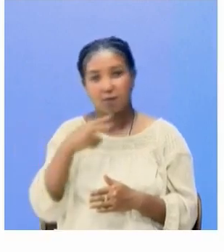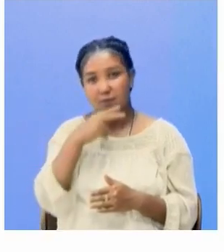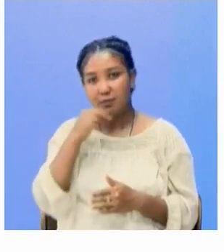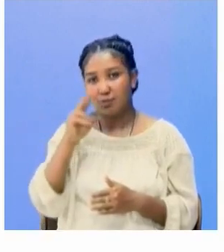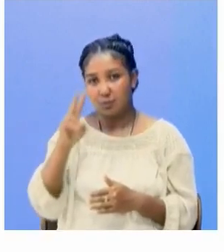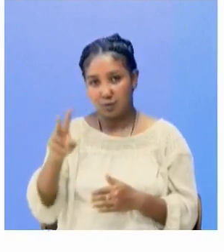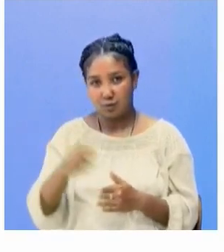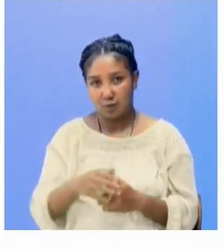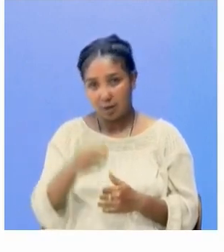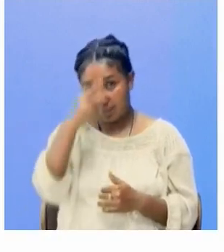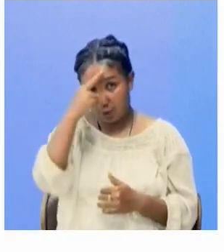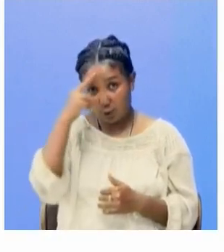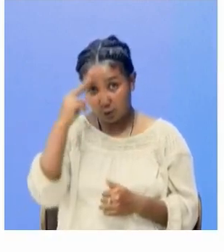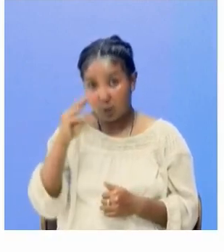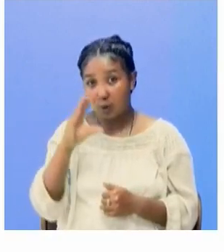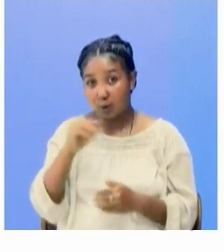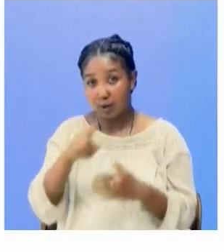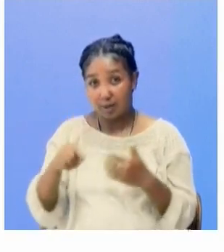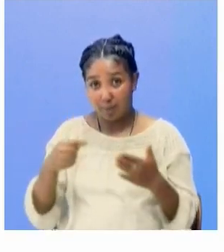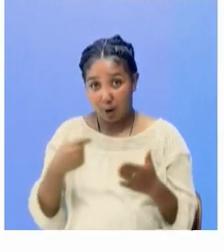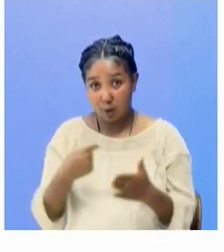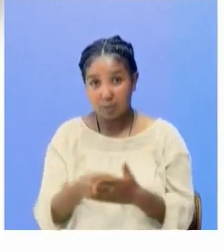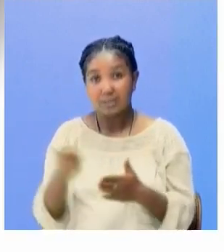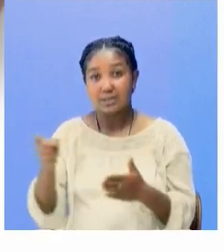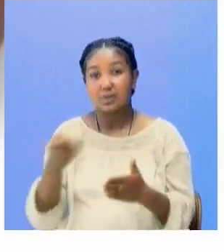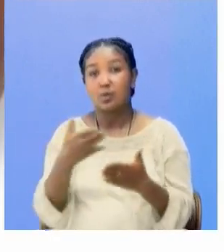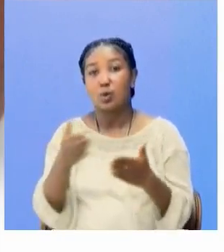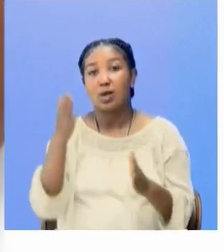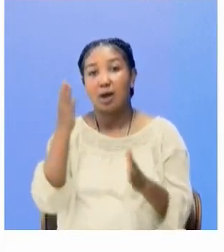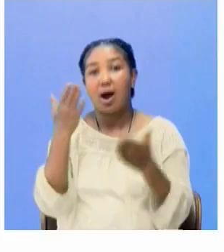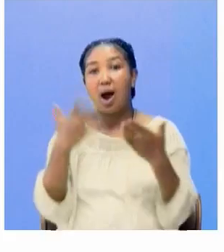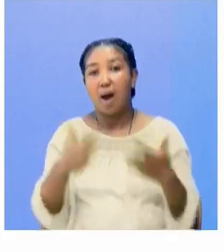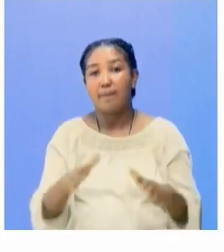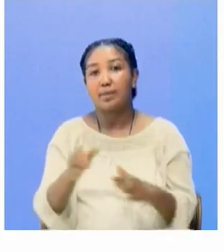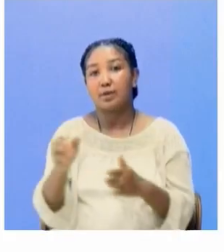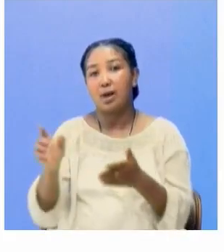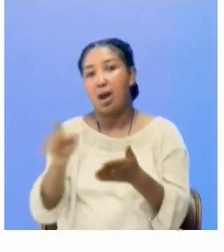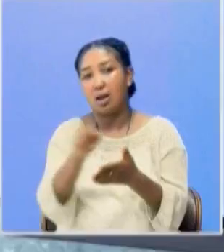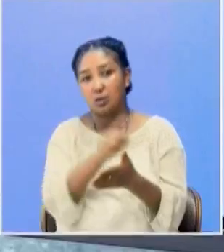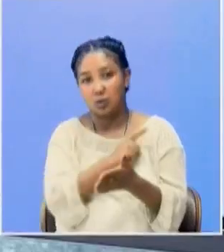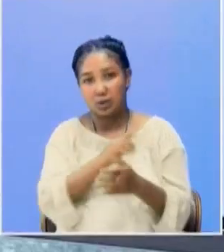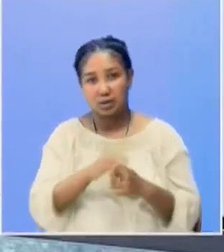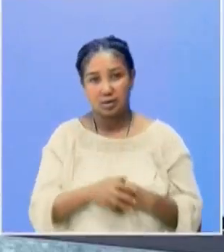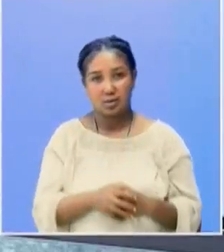2, because we are talking about something which happened last week.